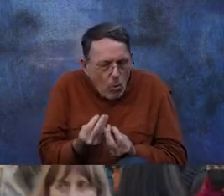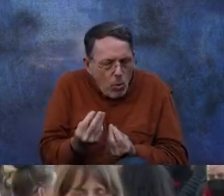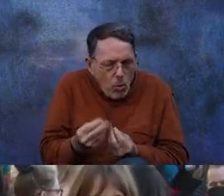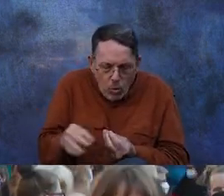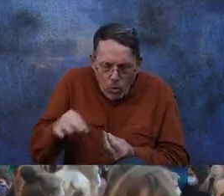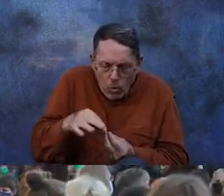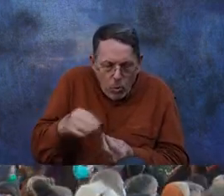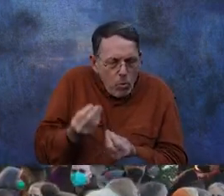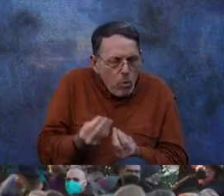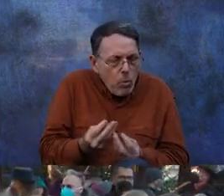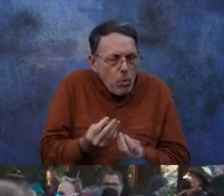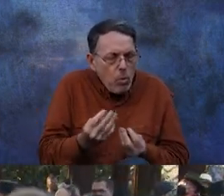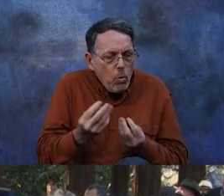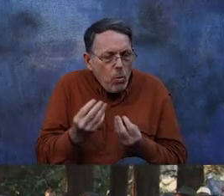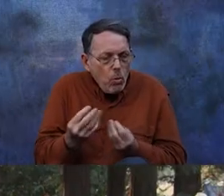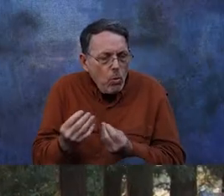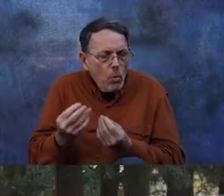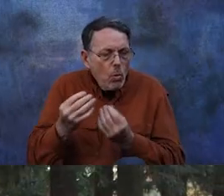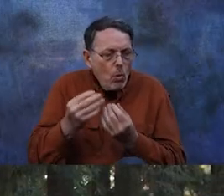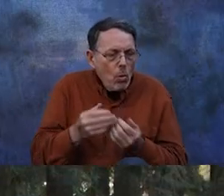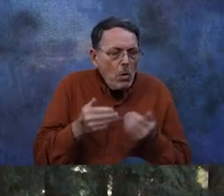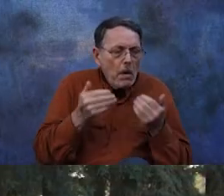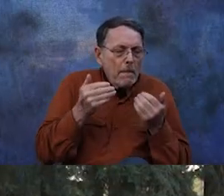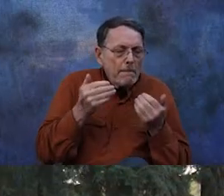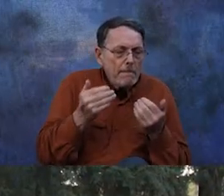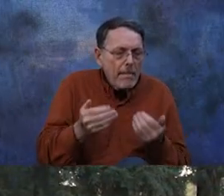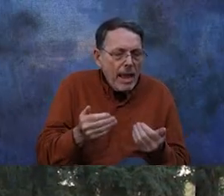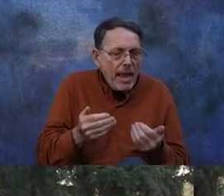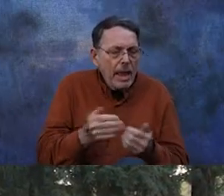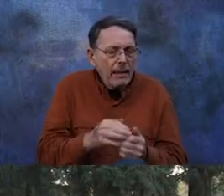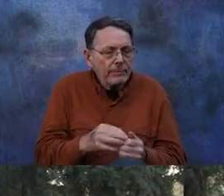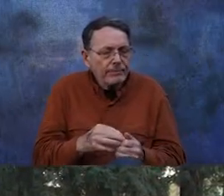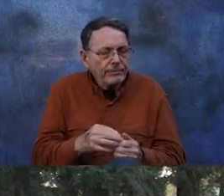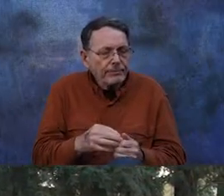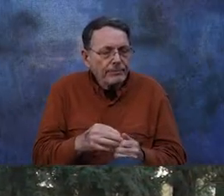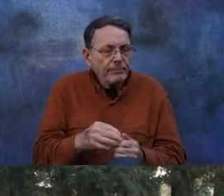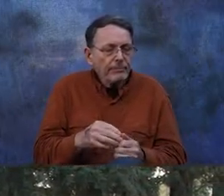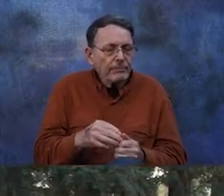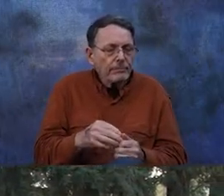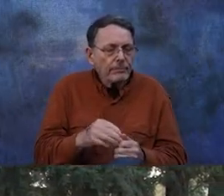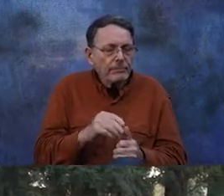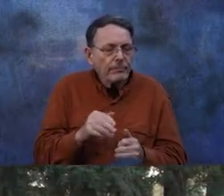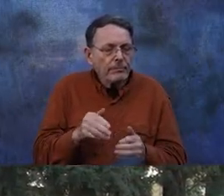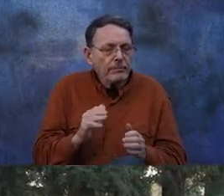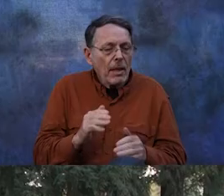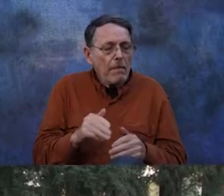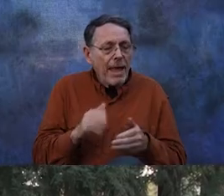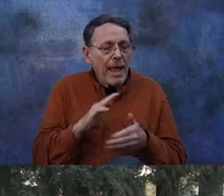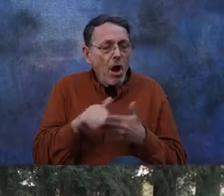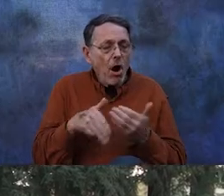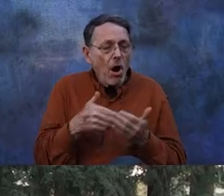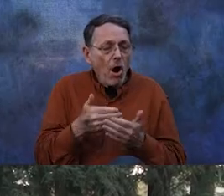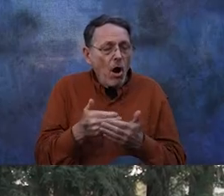life. May we fan the flames into life. Make all the